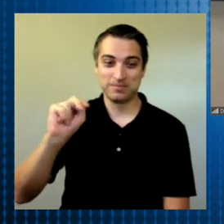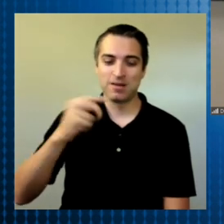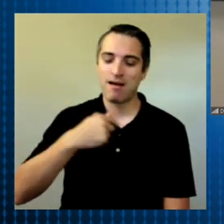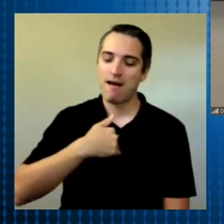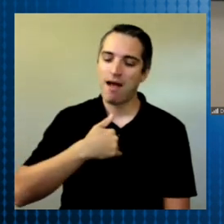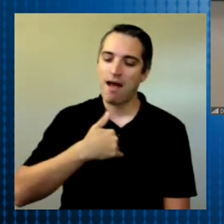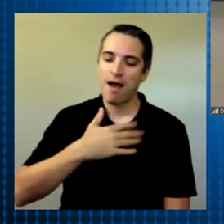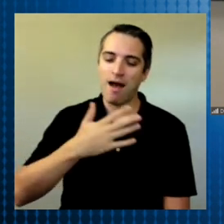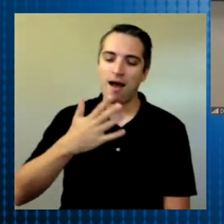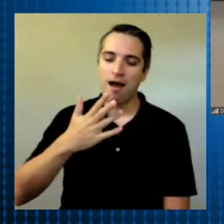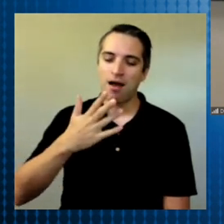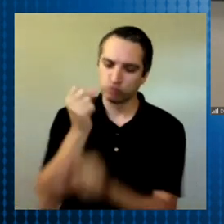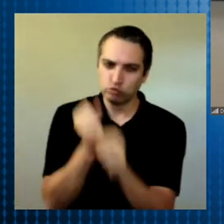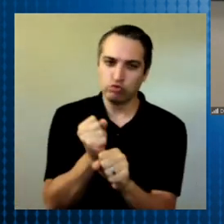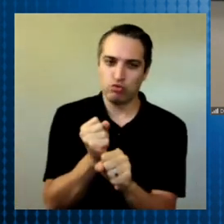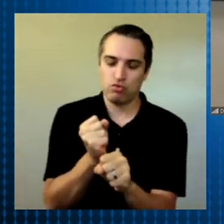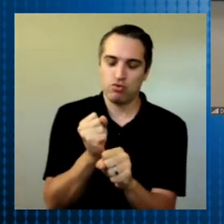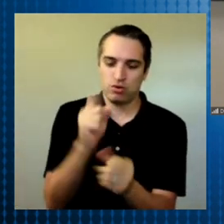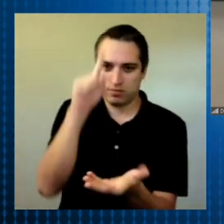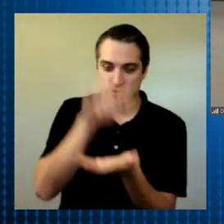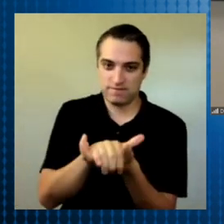I have a profound belief.